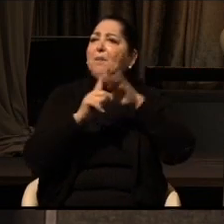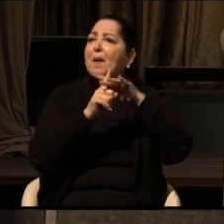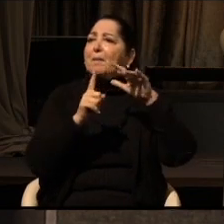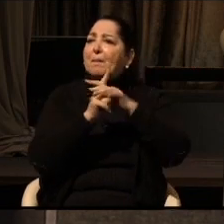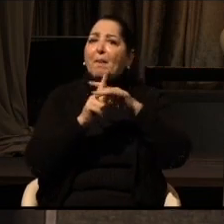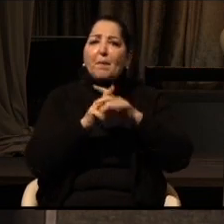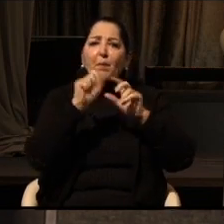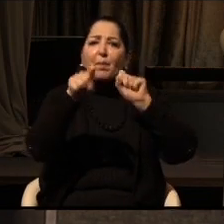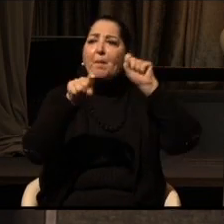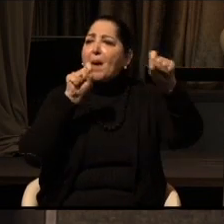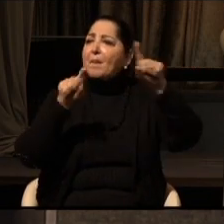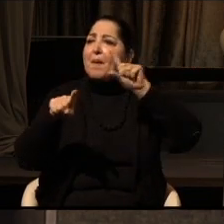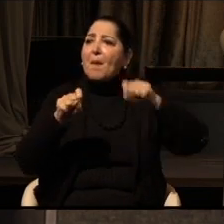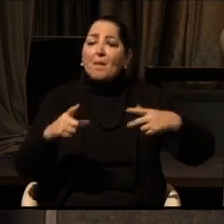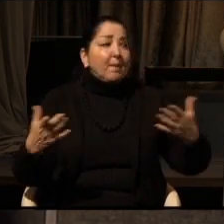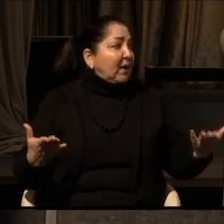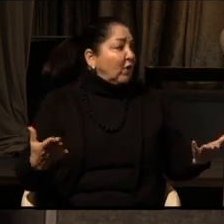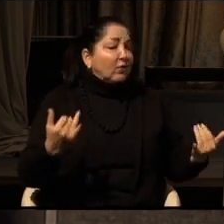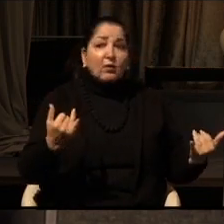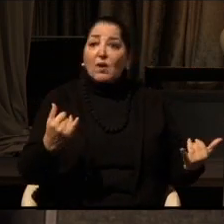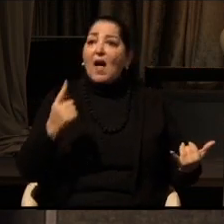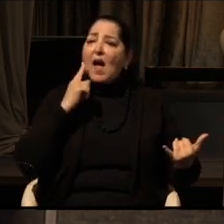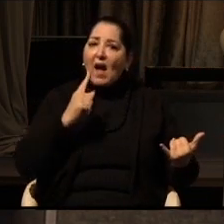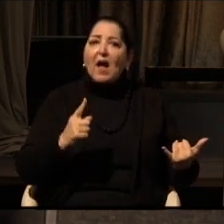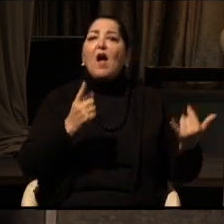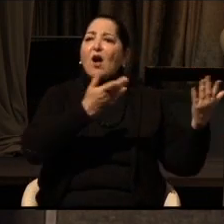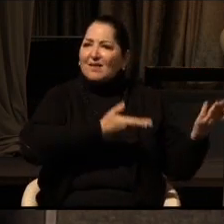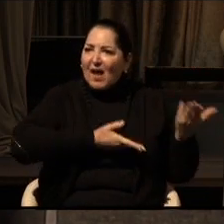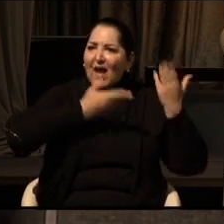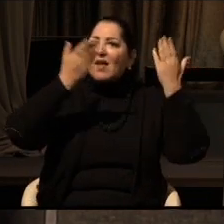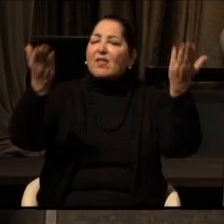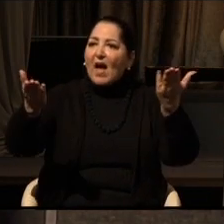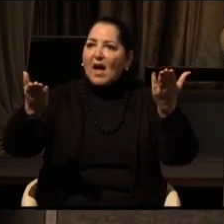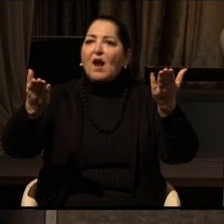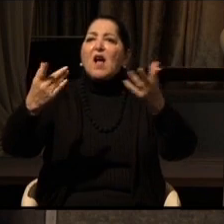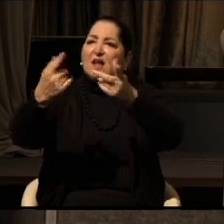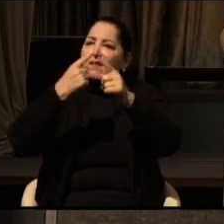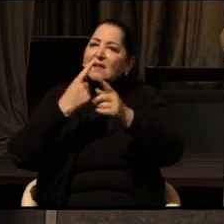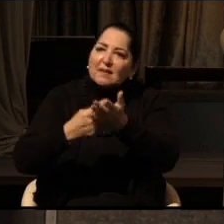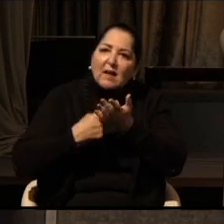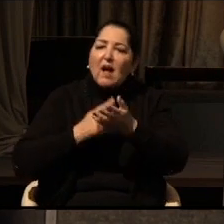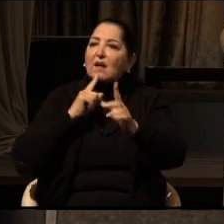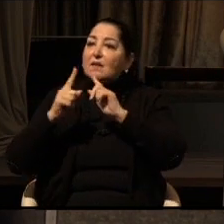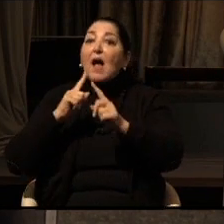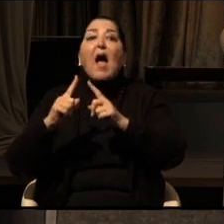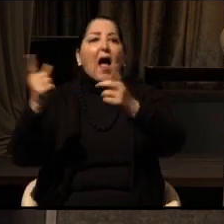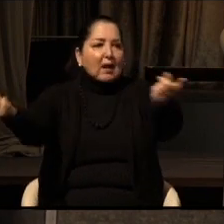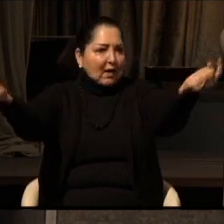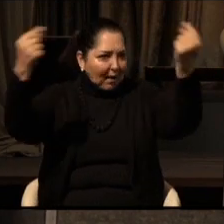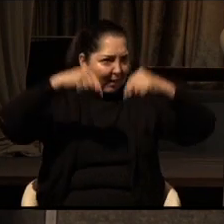some people, and bring yourselves to the town hall session tomorrow so we